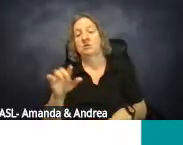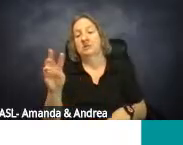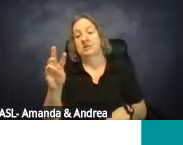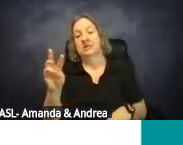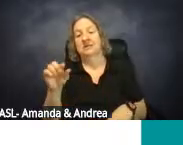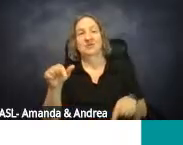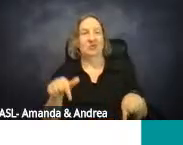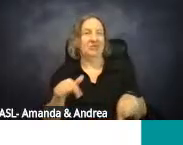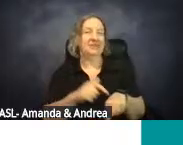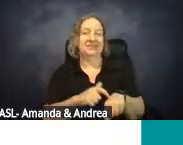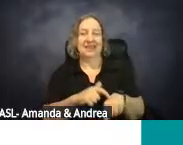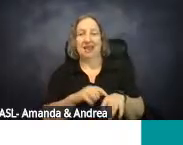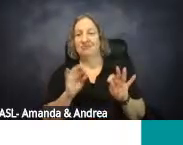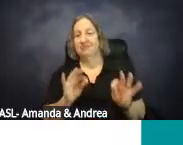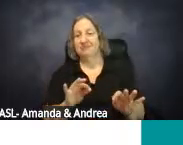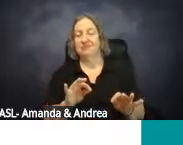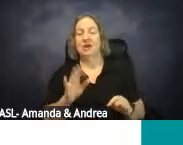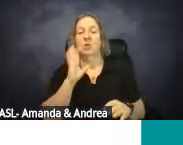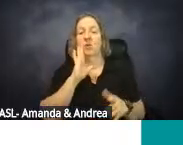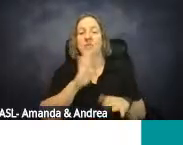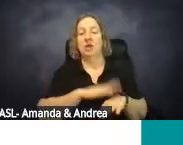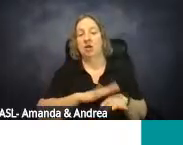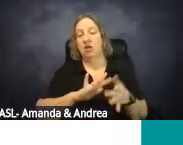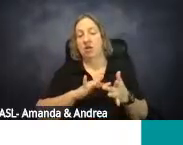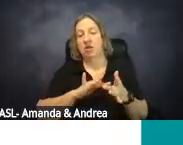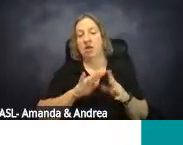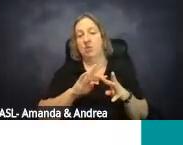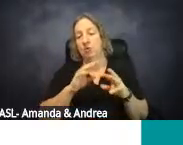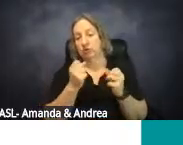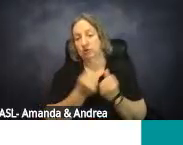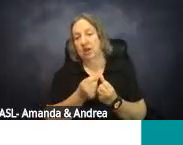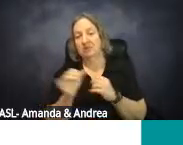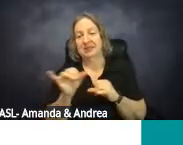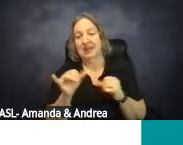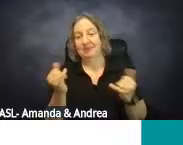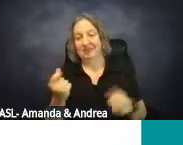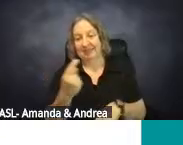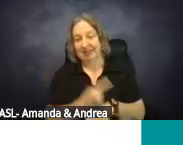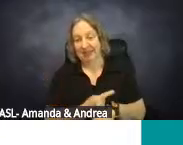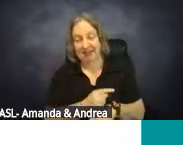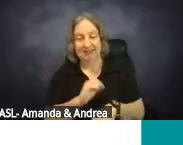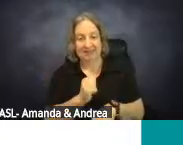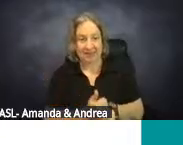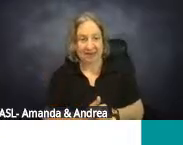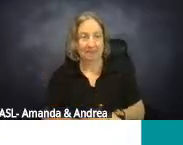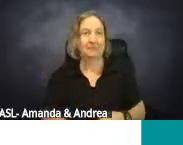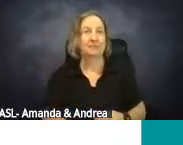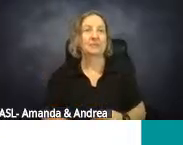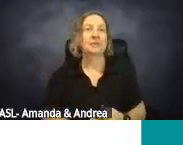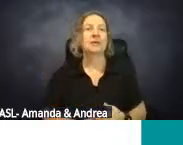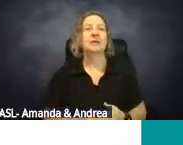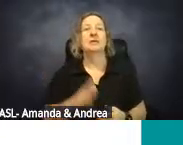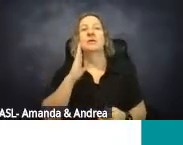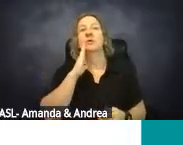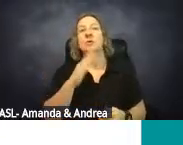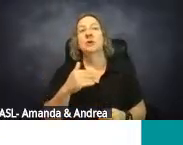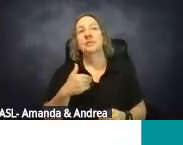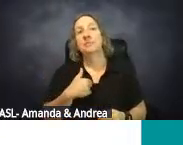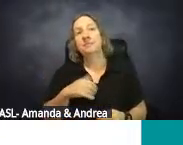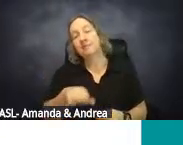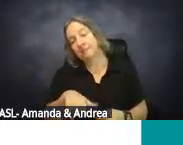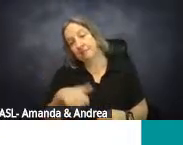time slot, it's going to be a virtual workshop similar to this setup. And then we're going to have